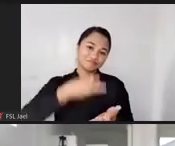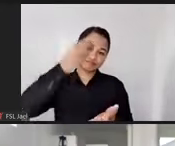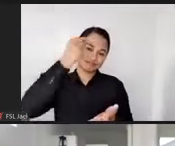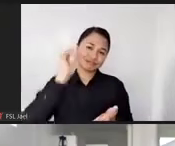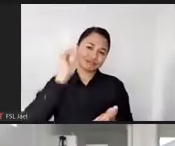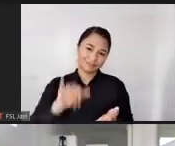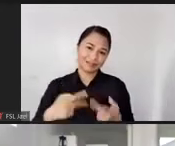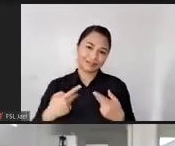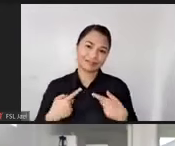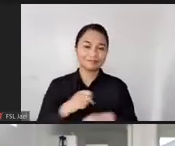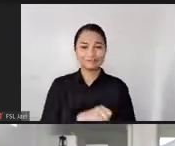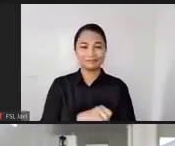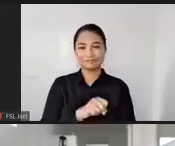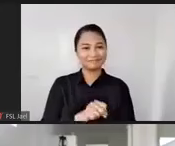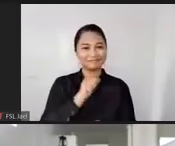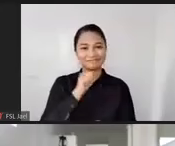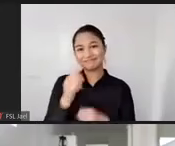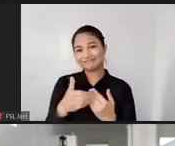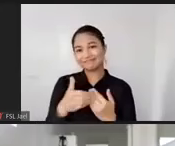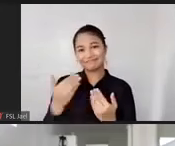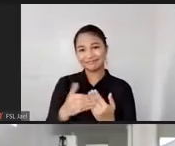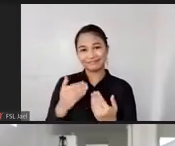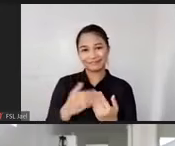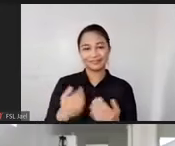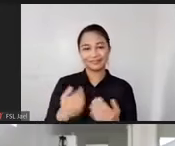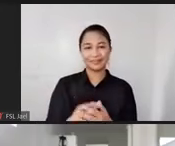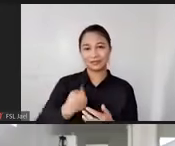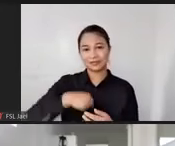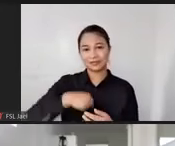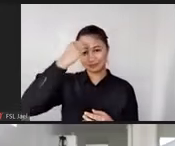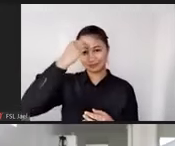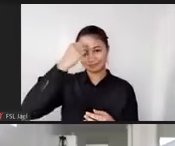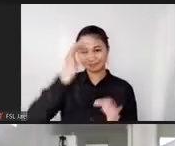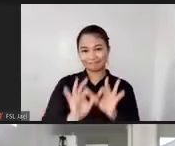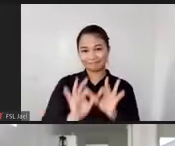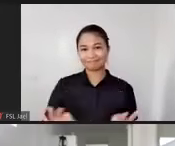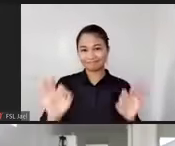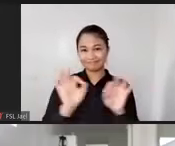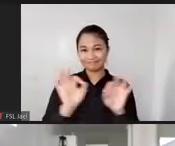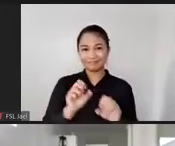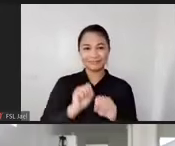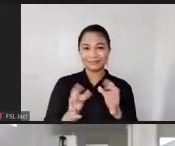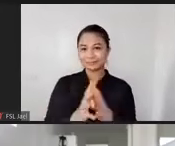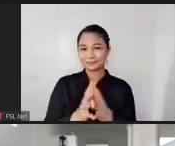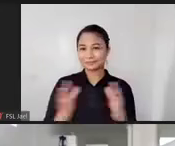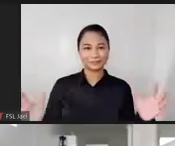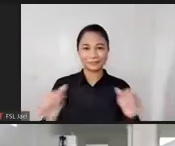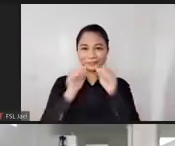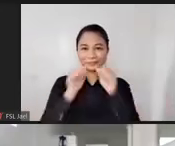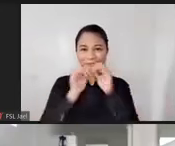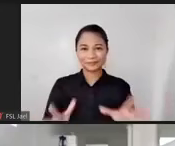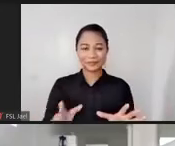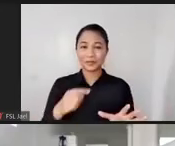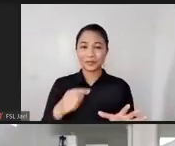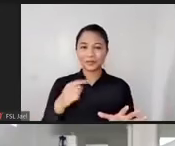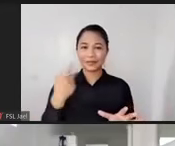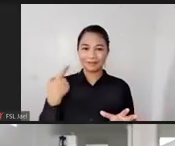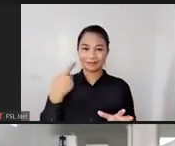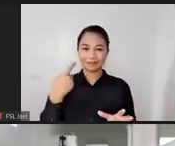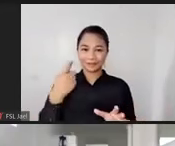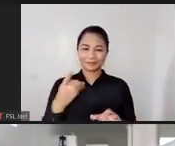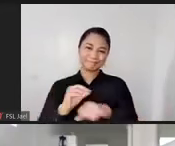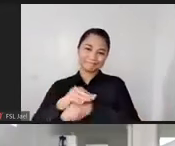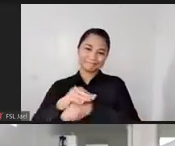have people who guide me, who give me constructive criticism when it's necessary. So, yes, we just have to